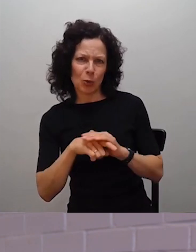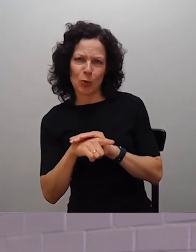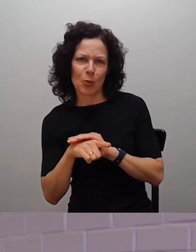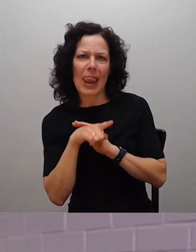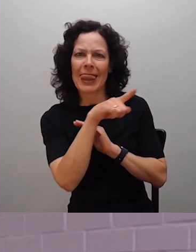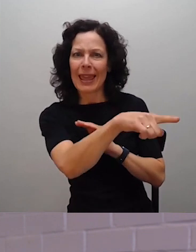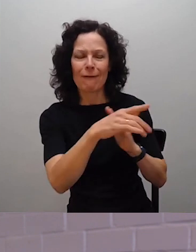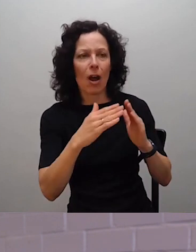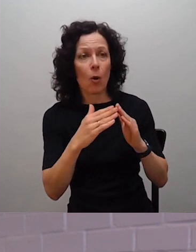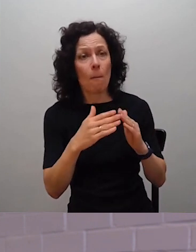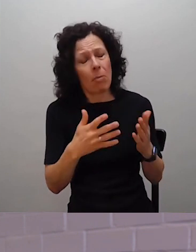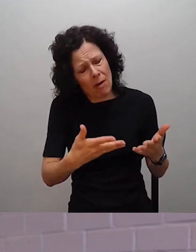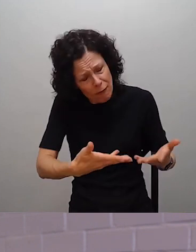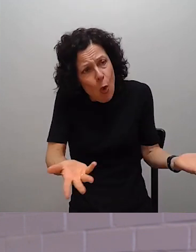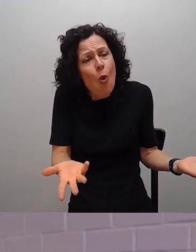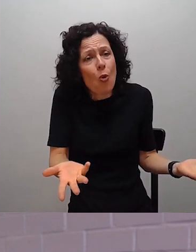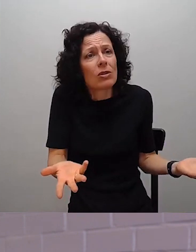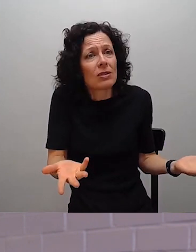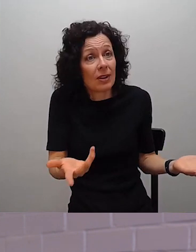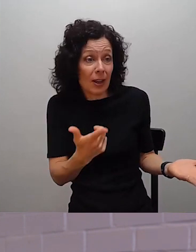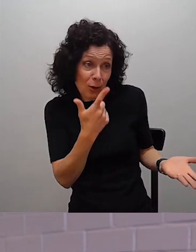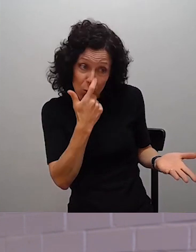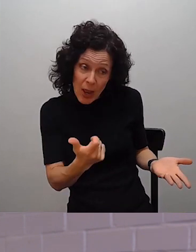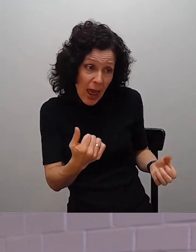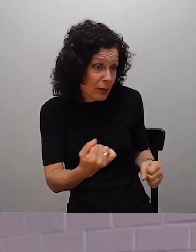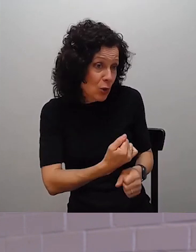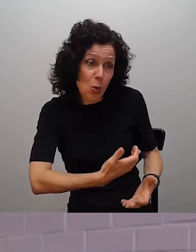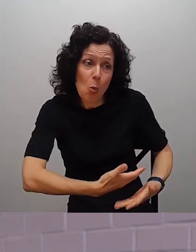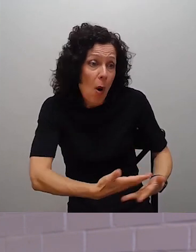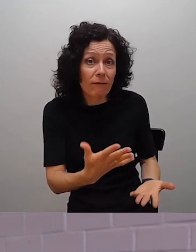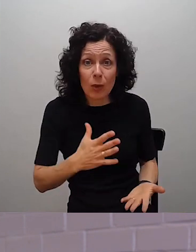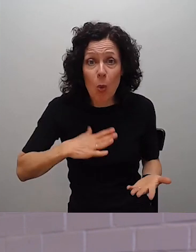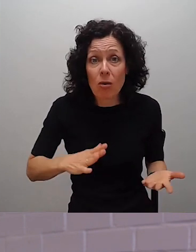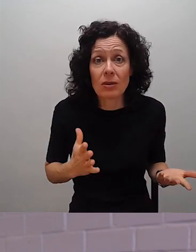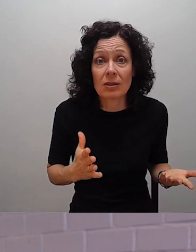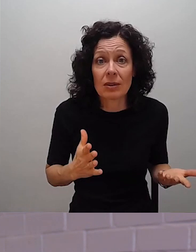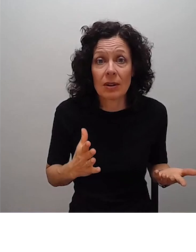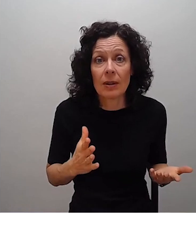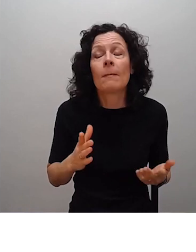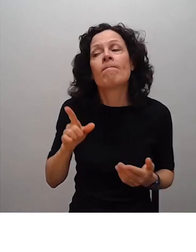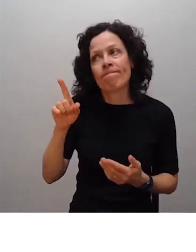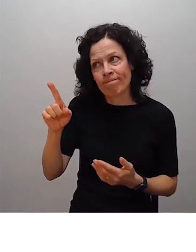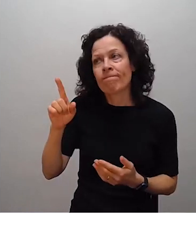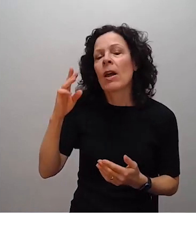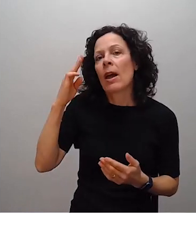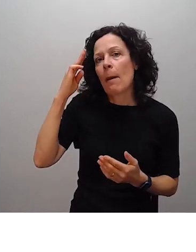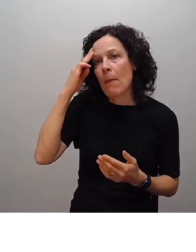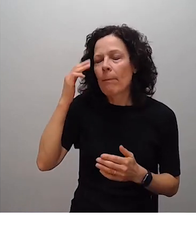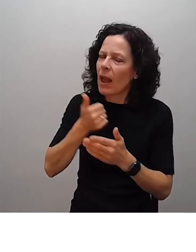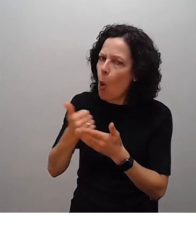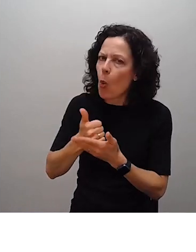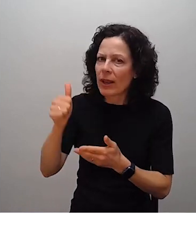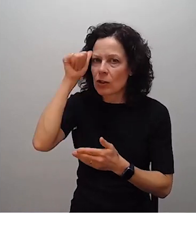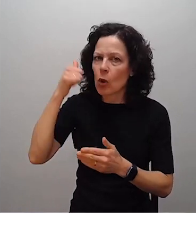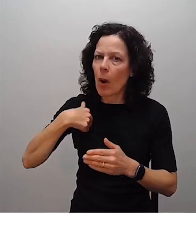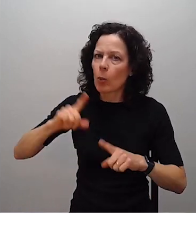leave, but of course you can do whatever you want. They always knew that I was going to do something different,